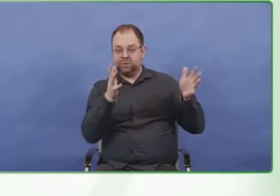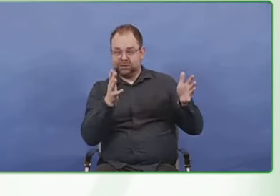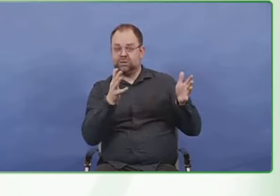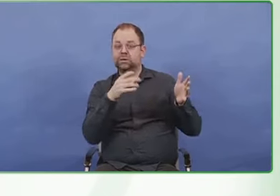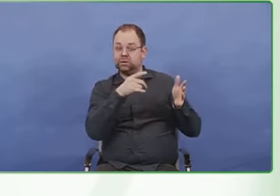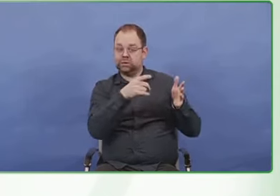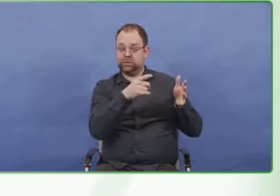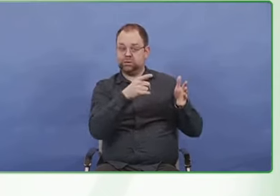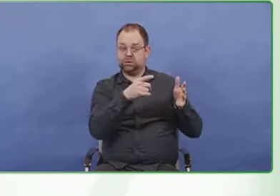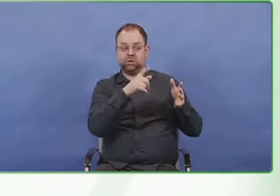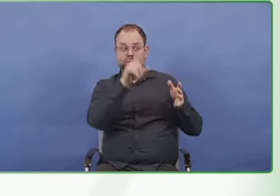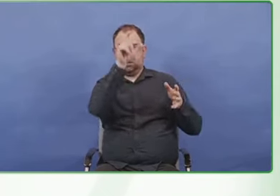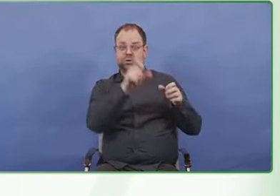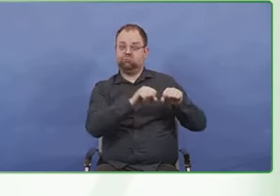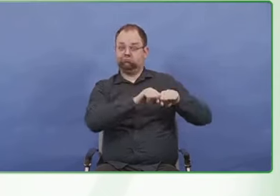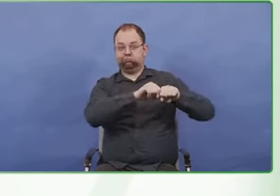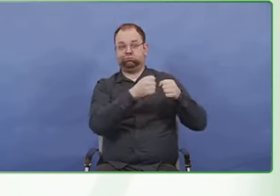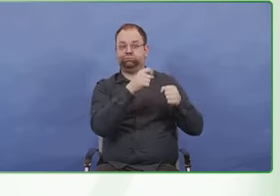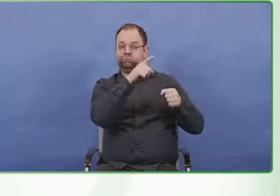was a fiasco that